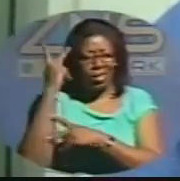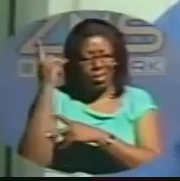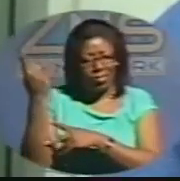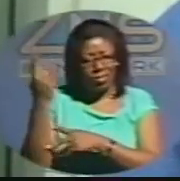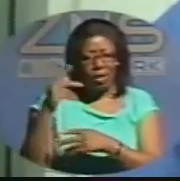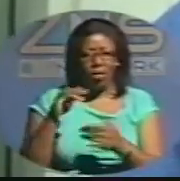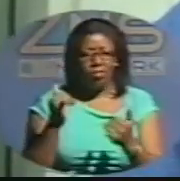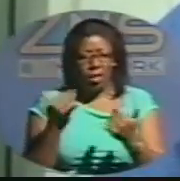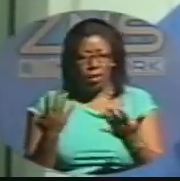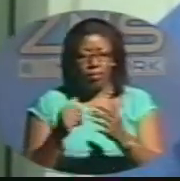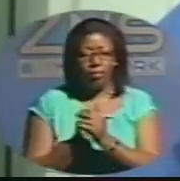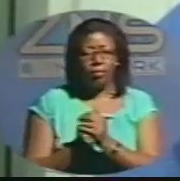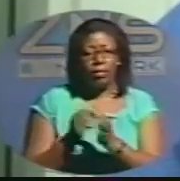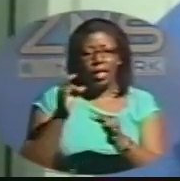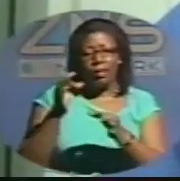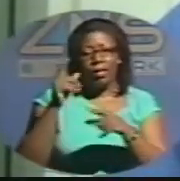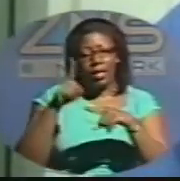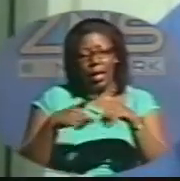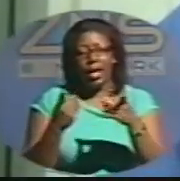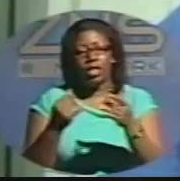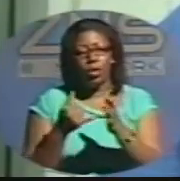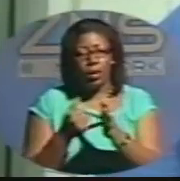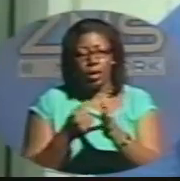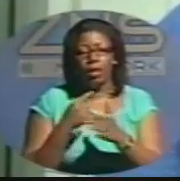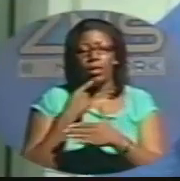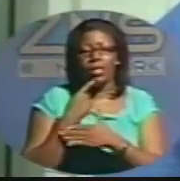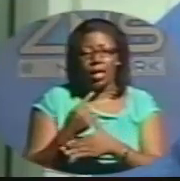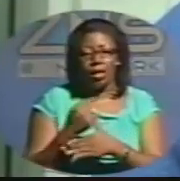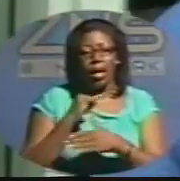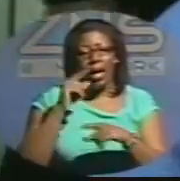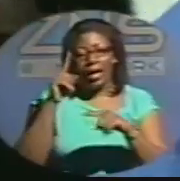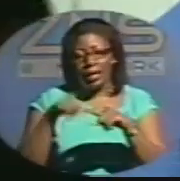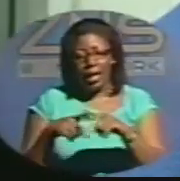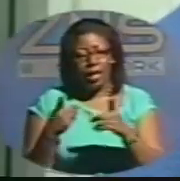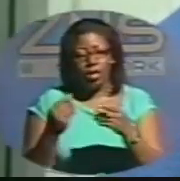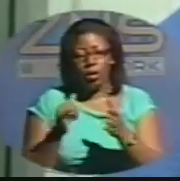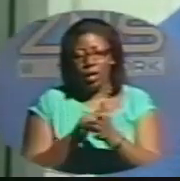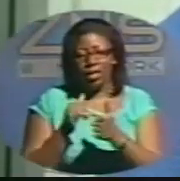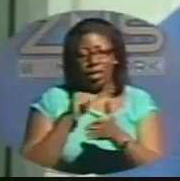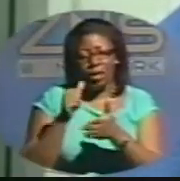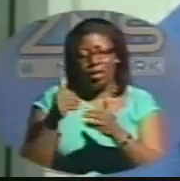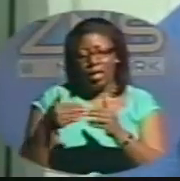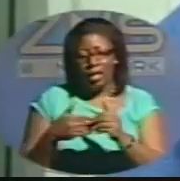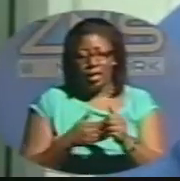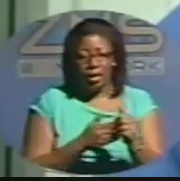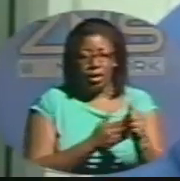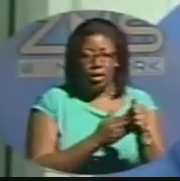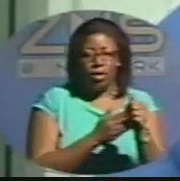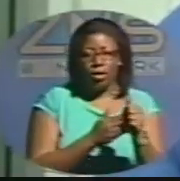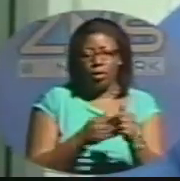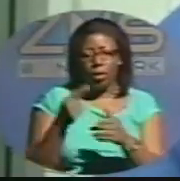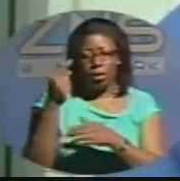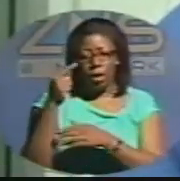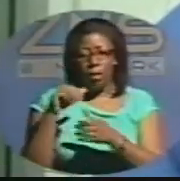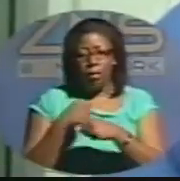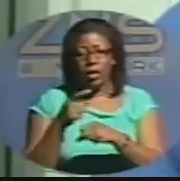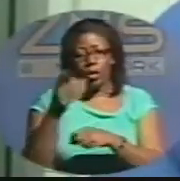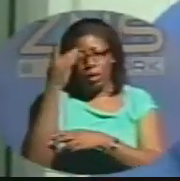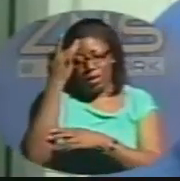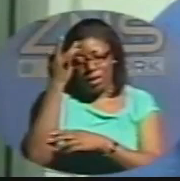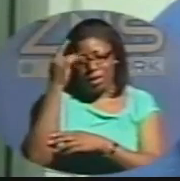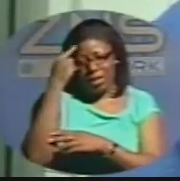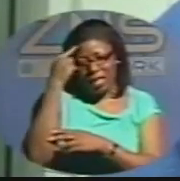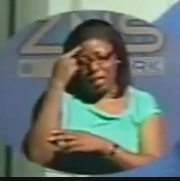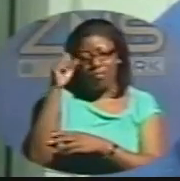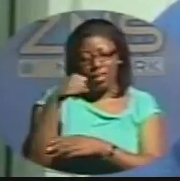If he can't do something for you, he would tell you, boy, I can't do that. He would not lead you on or give you the impression that he could do it. He would tell